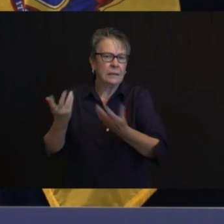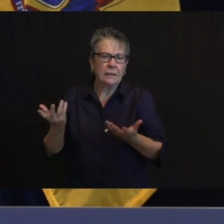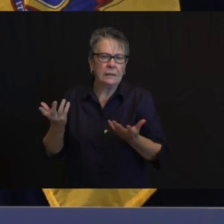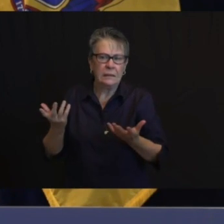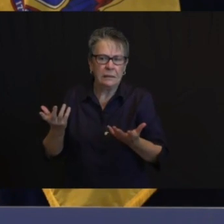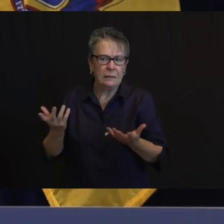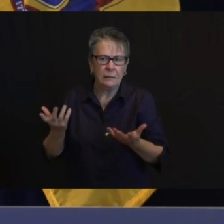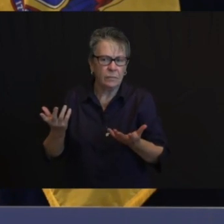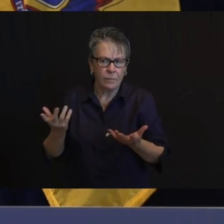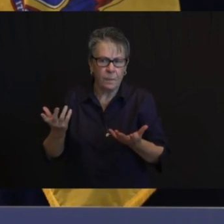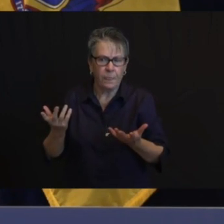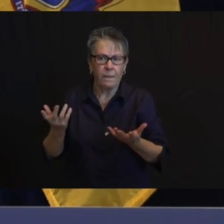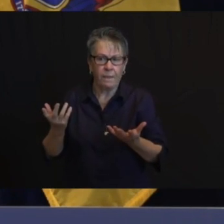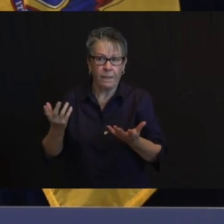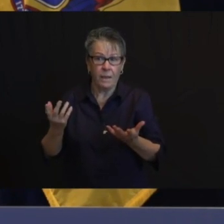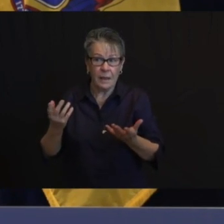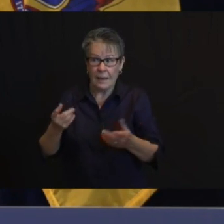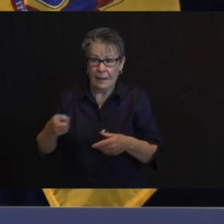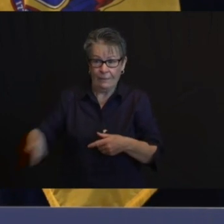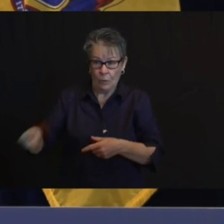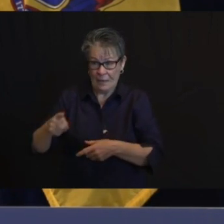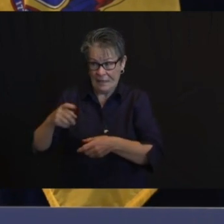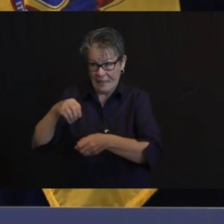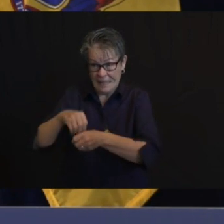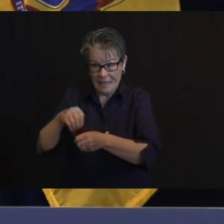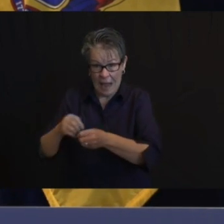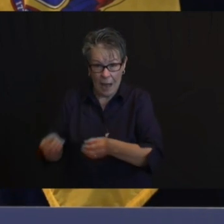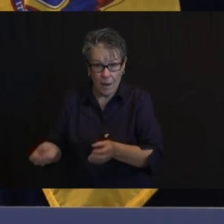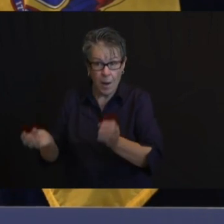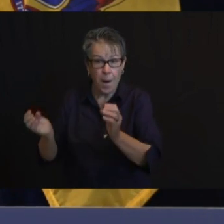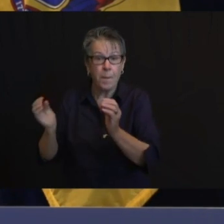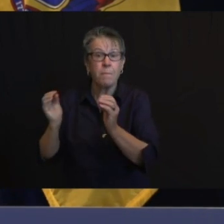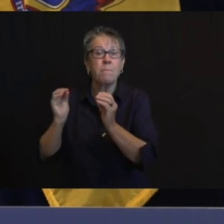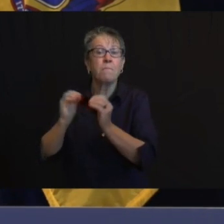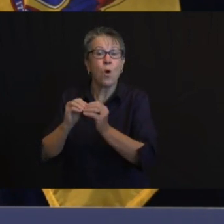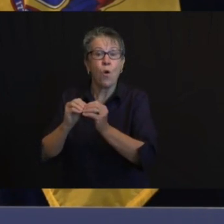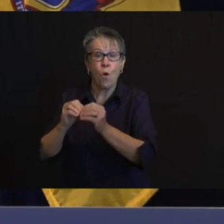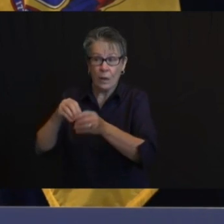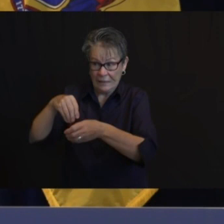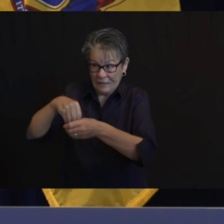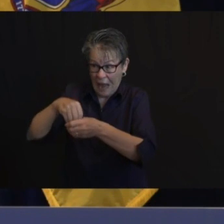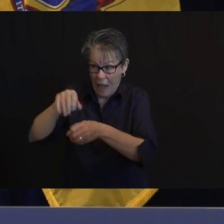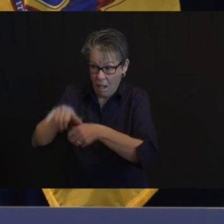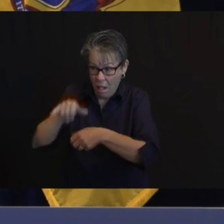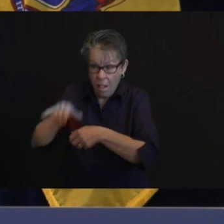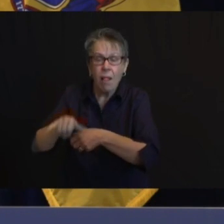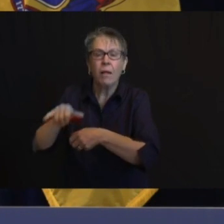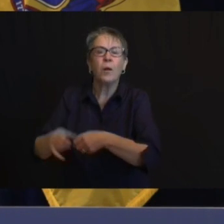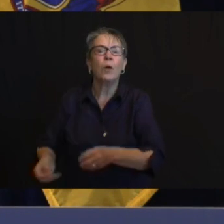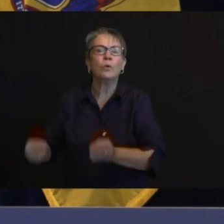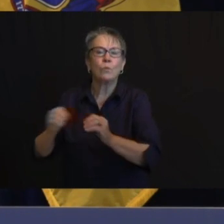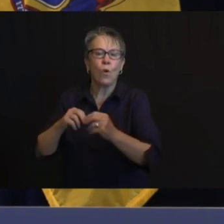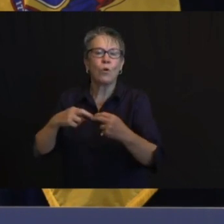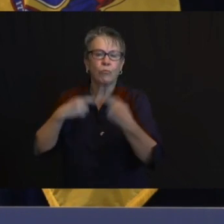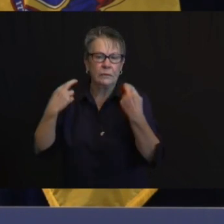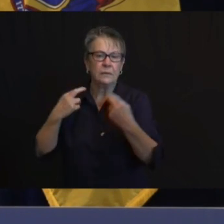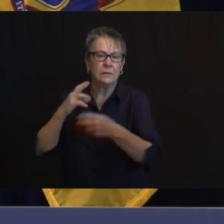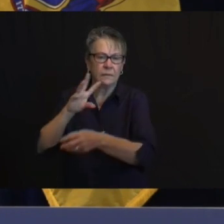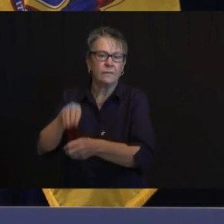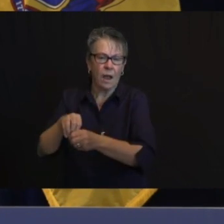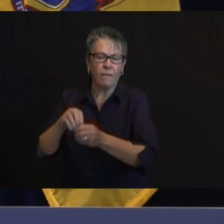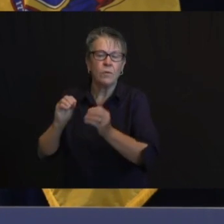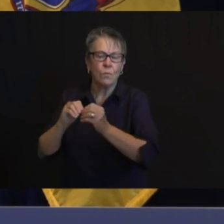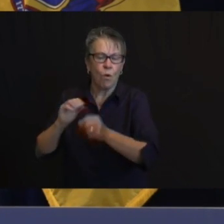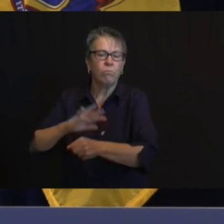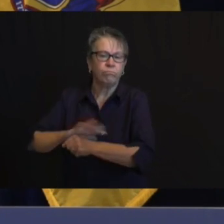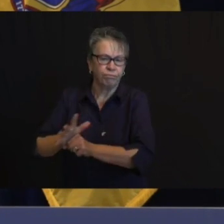higher that I'm going to be exposed and or infected. But I don't see our changing posture